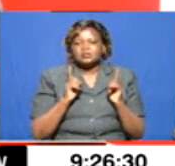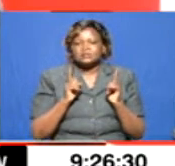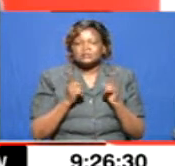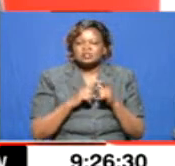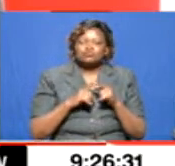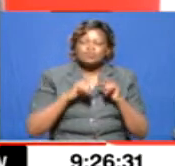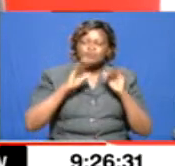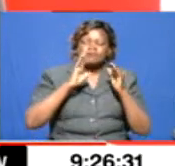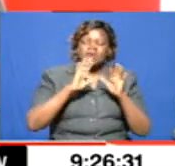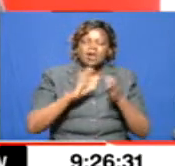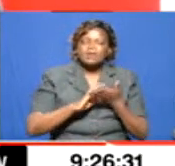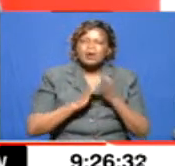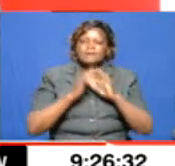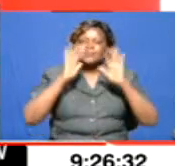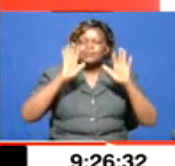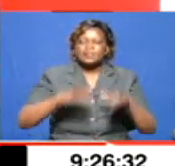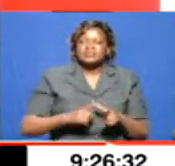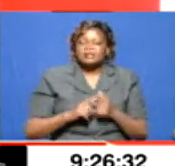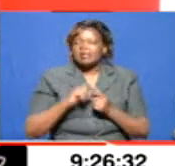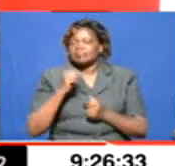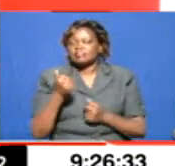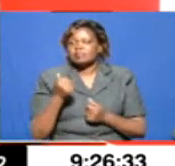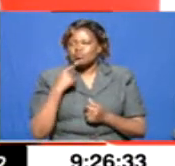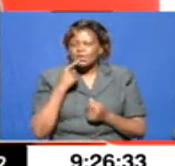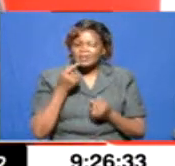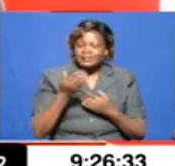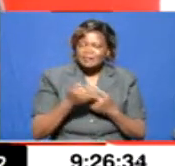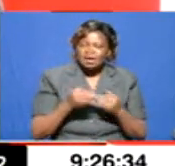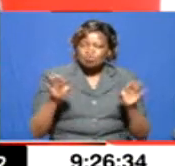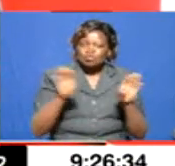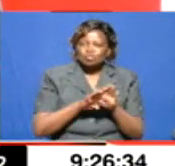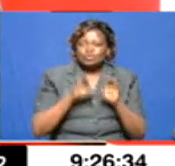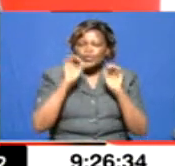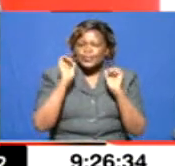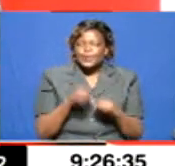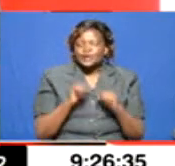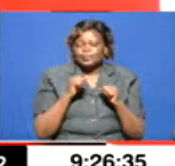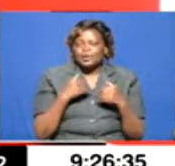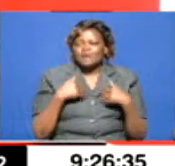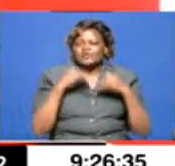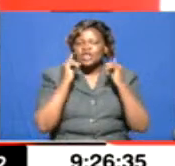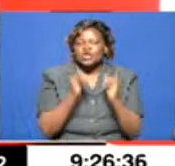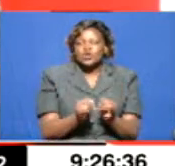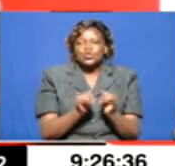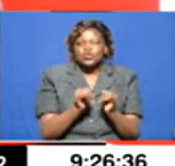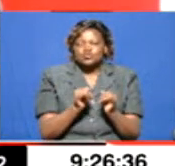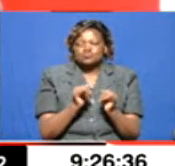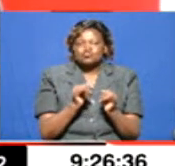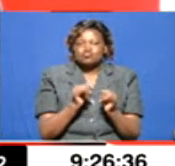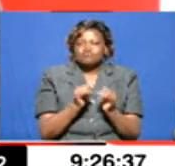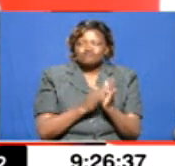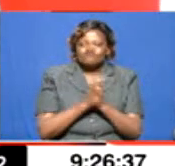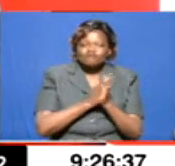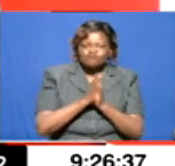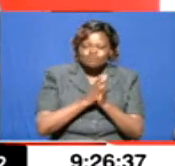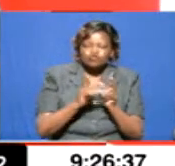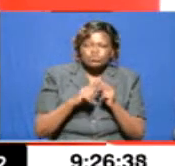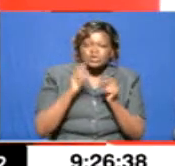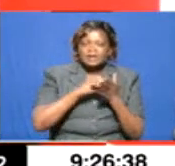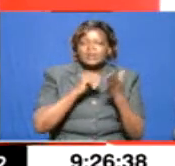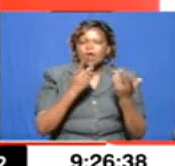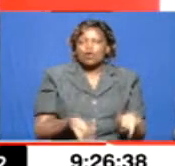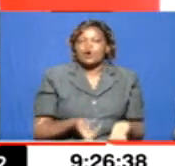for those who survived and those who are actually at the verge of closing. How do you now get a new impetus to get your business up and running? So I think